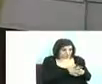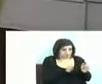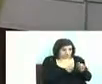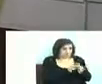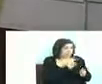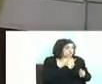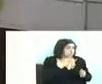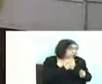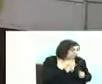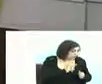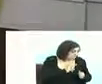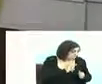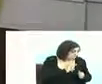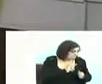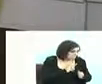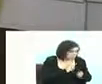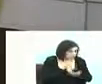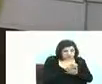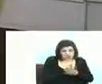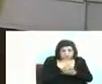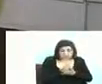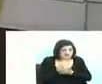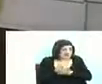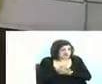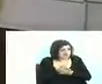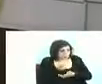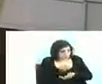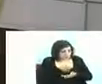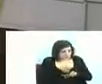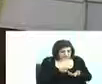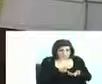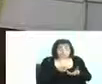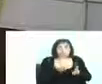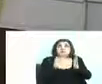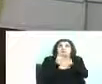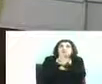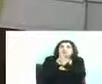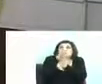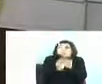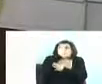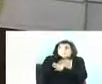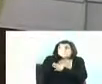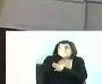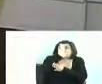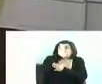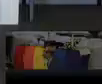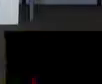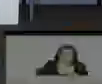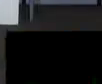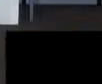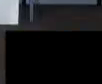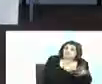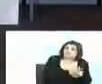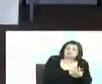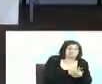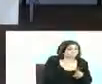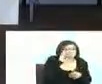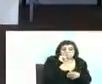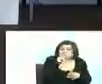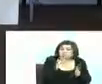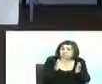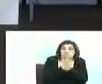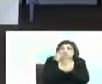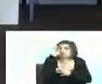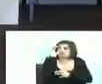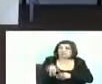twins, they were tussling about inside so much so that she actually prayed to God and said, you know, if this is what getting pregnant was like, I certainly wouldn't have asked for